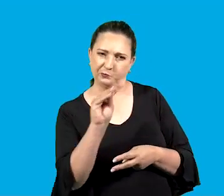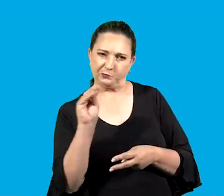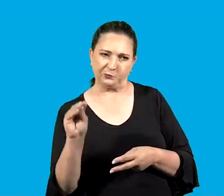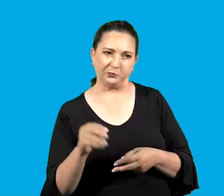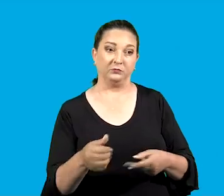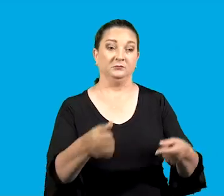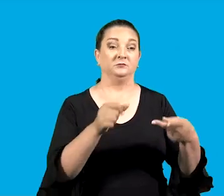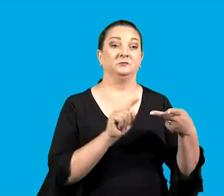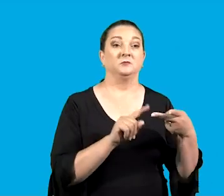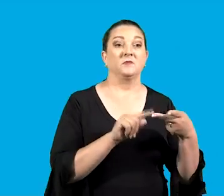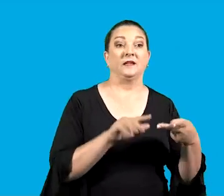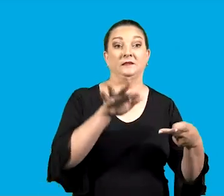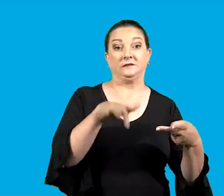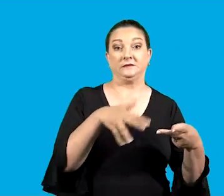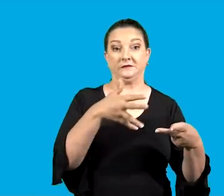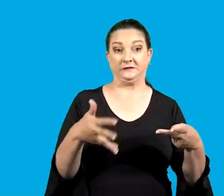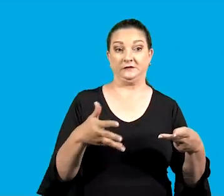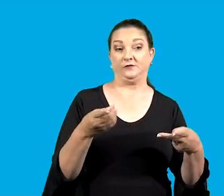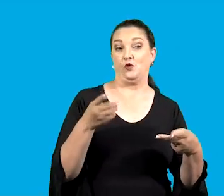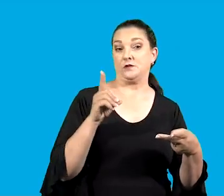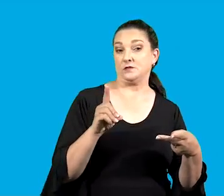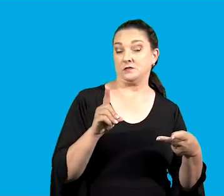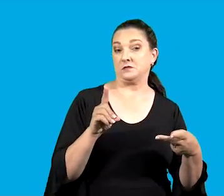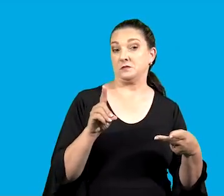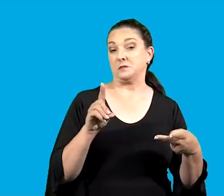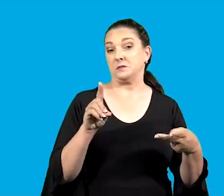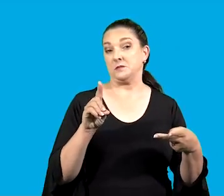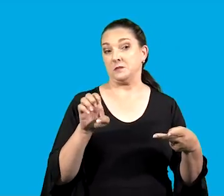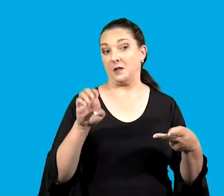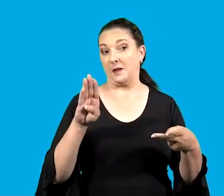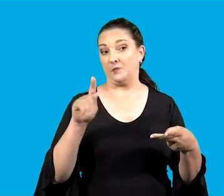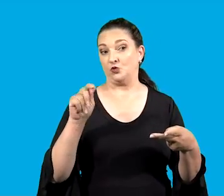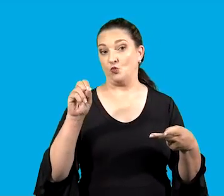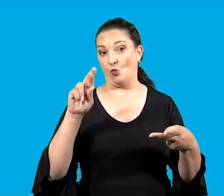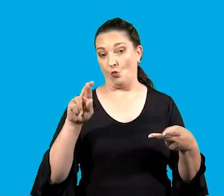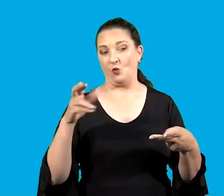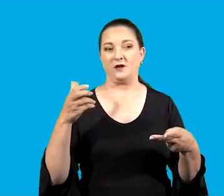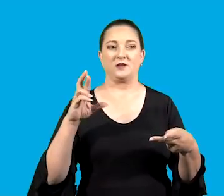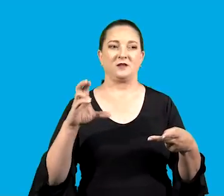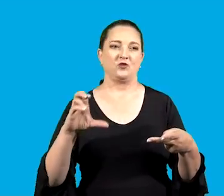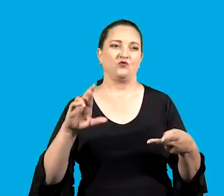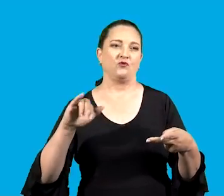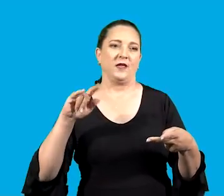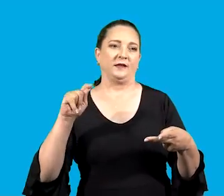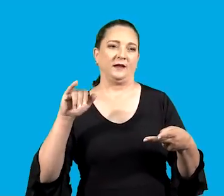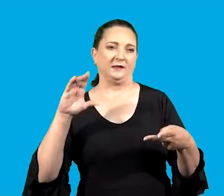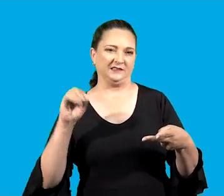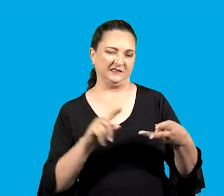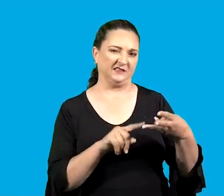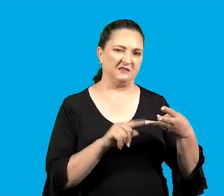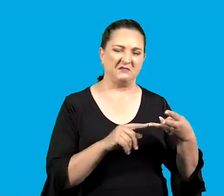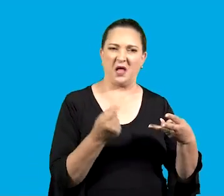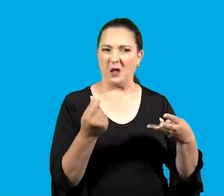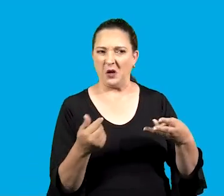collection and creditors payment schedules. I'll also do certain calculations of missing amounts. I'll also look